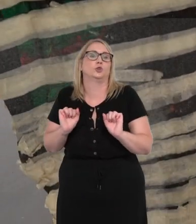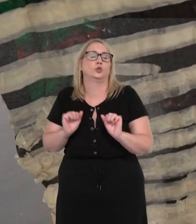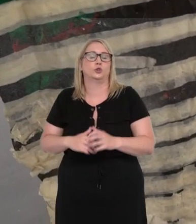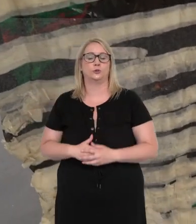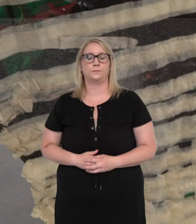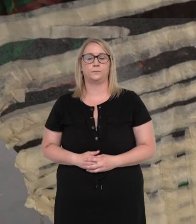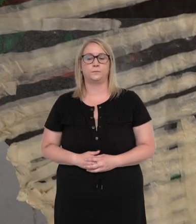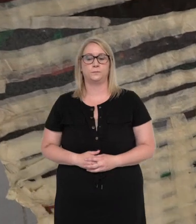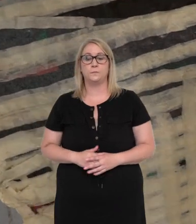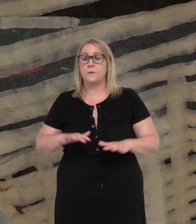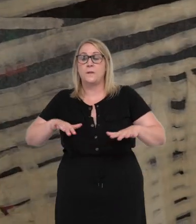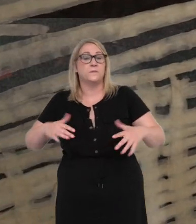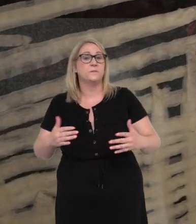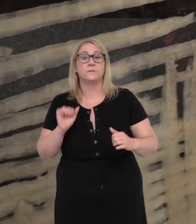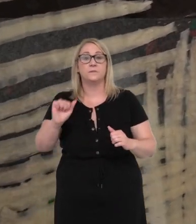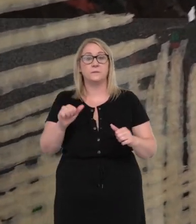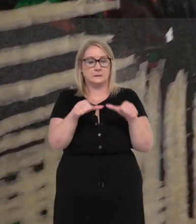whether he's doing it in masking tape or